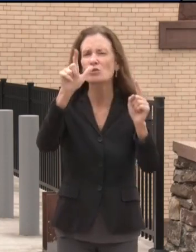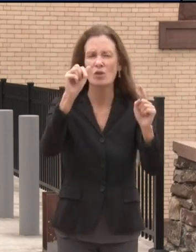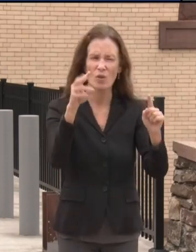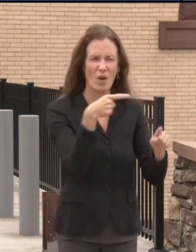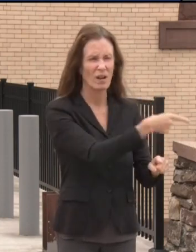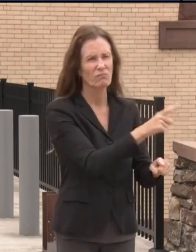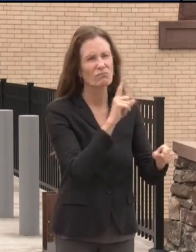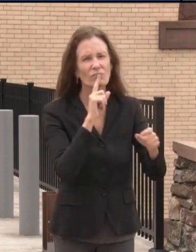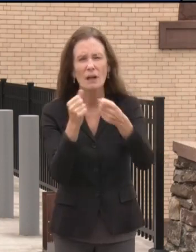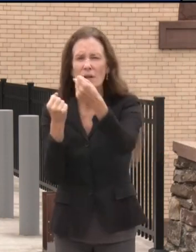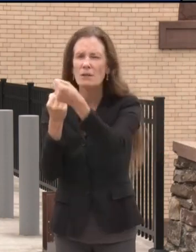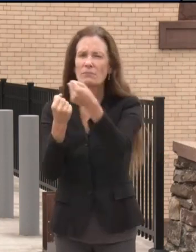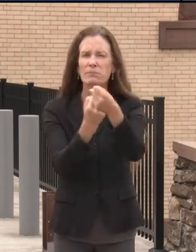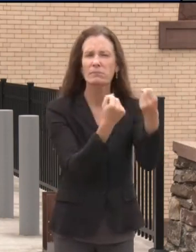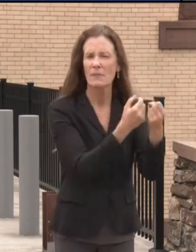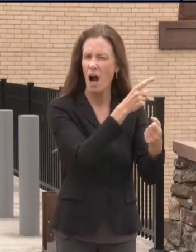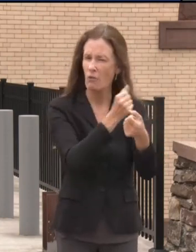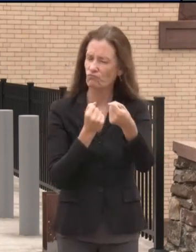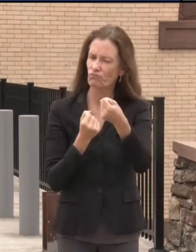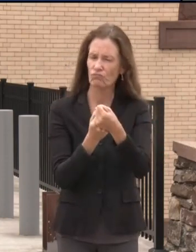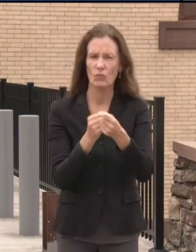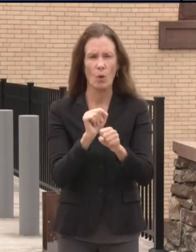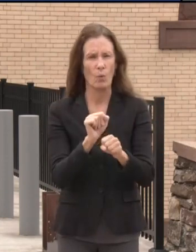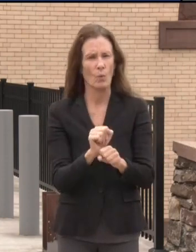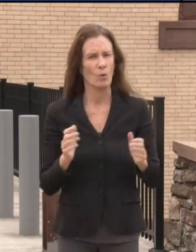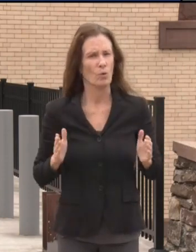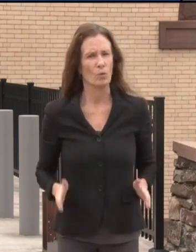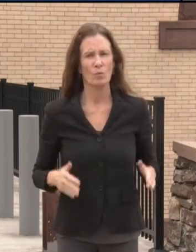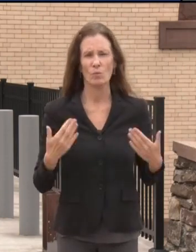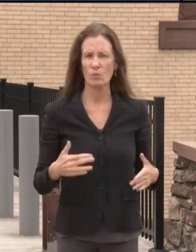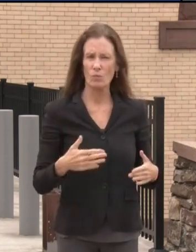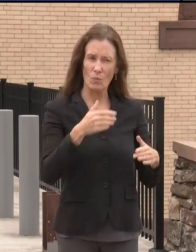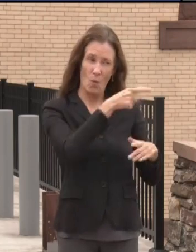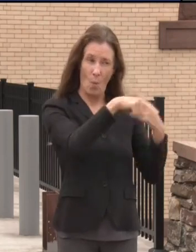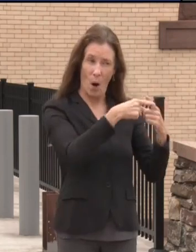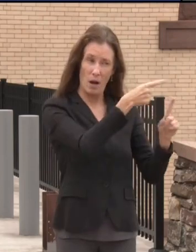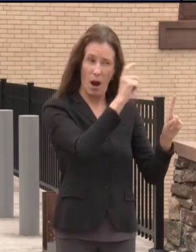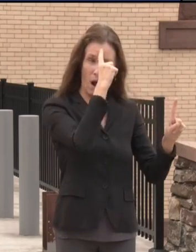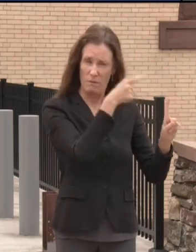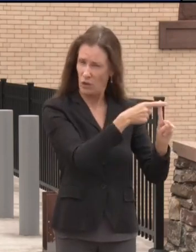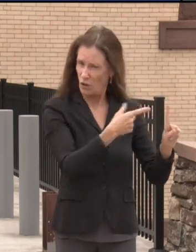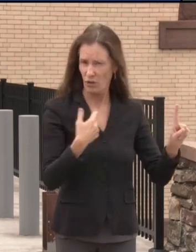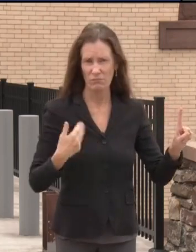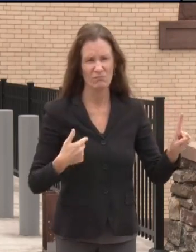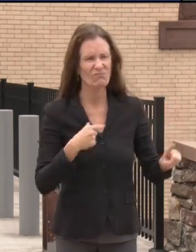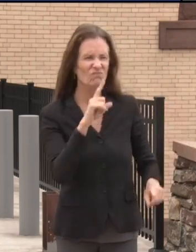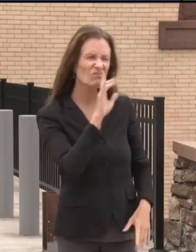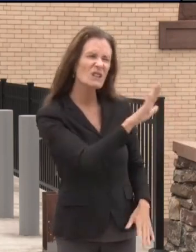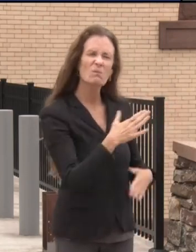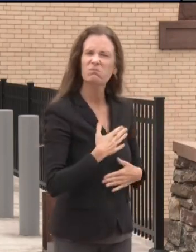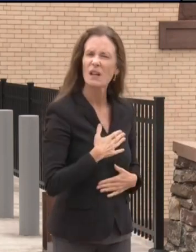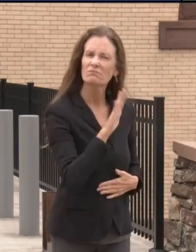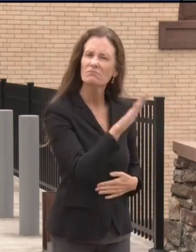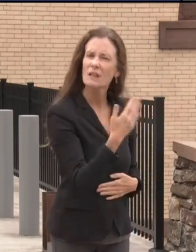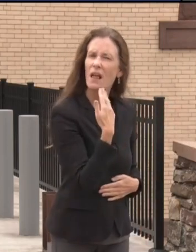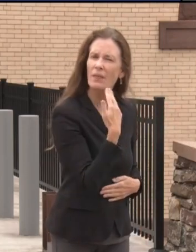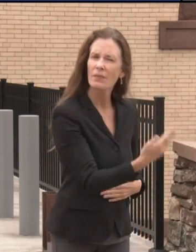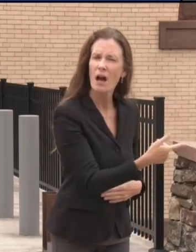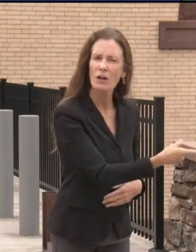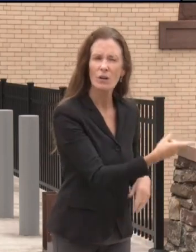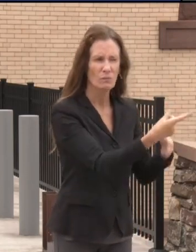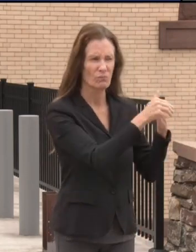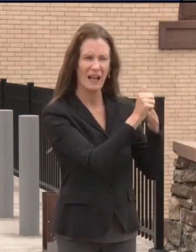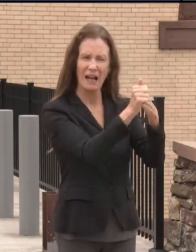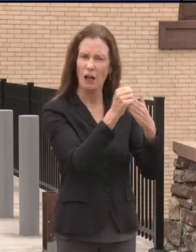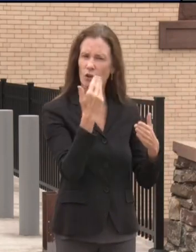the workers that are within his sphere. And I thank you, Governor. We appreciate that. Leading by example. Governor